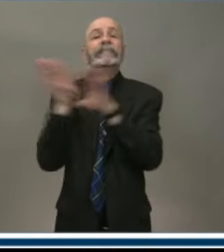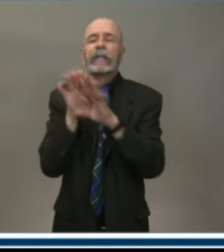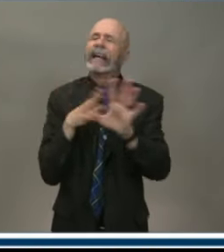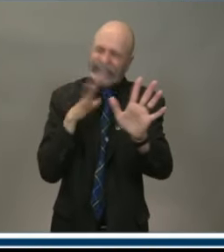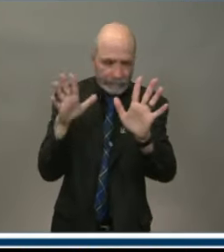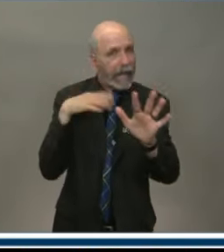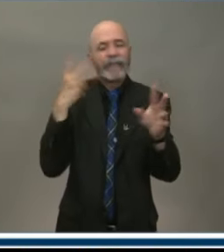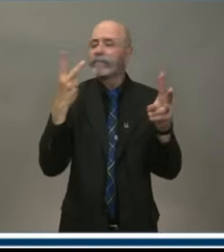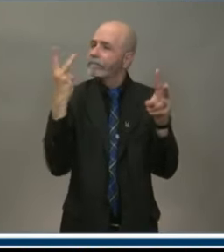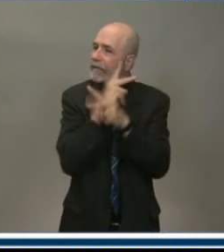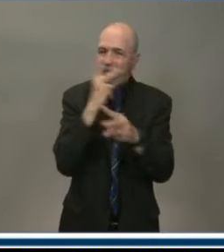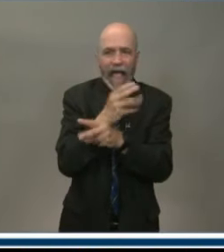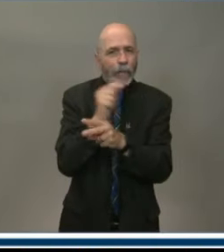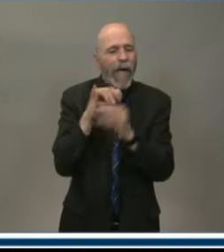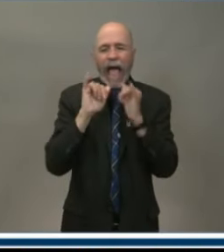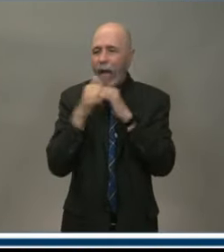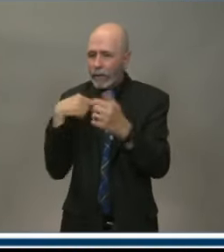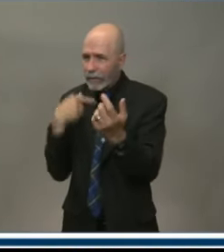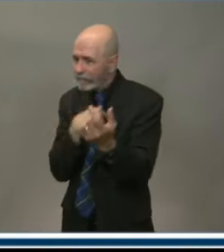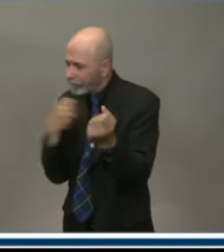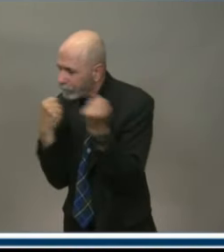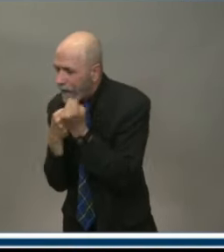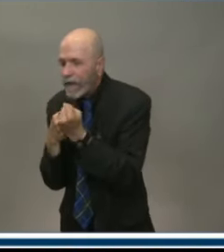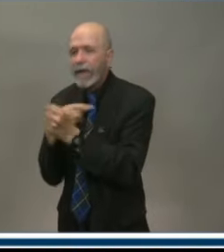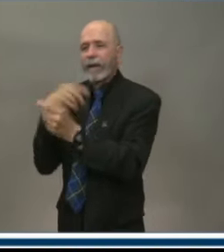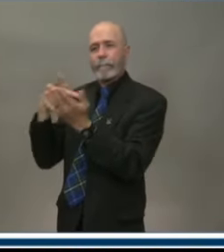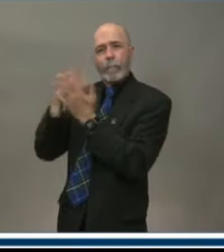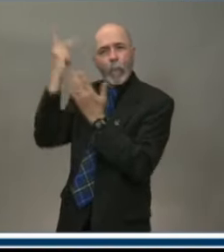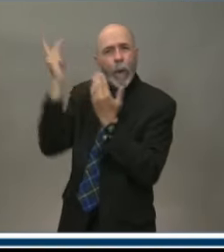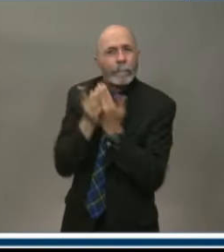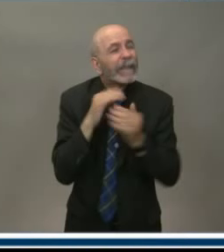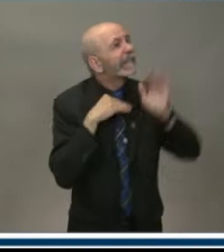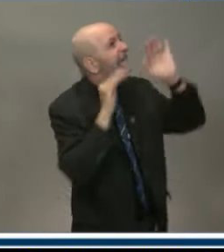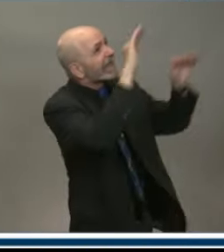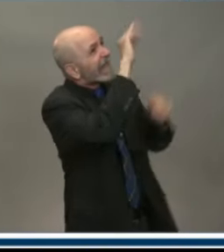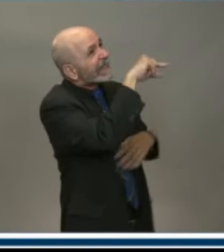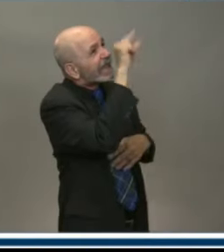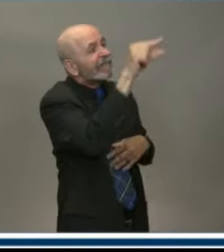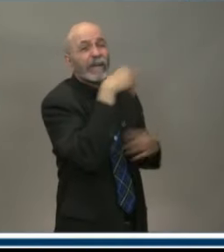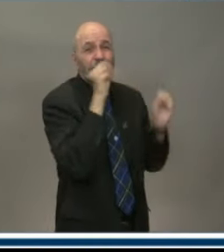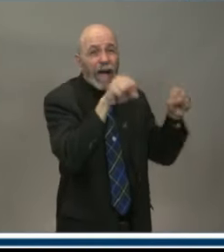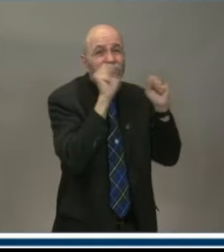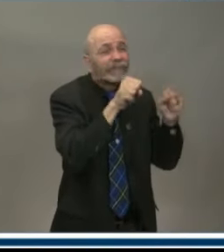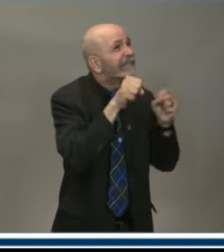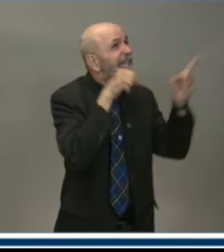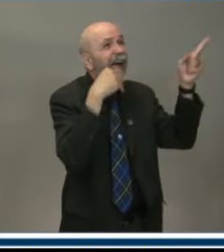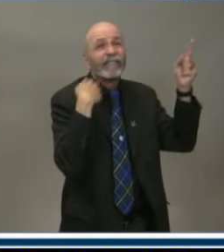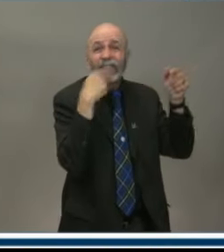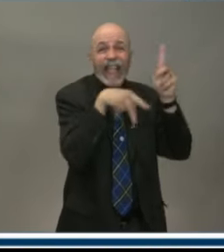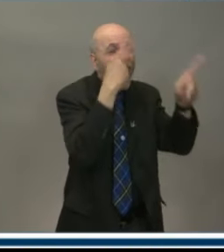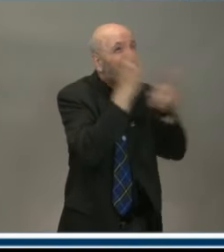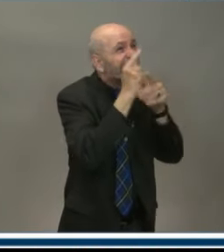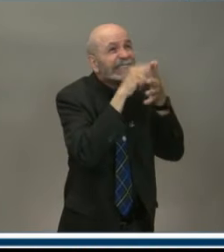support programs that, say, the national government may not be covering, so that we can be ready to